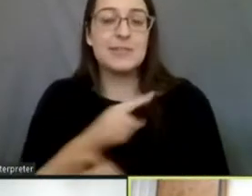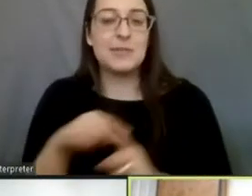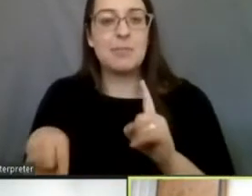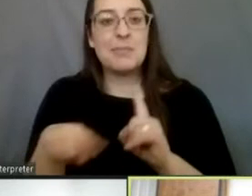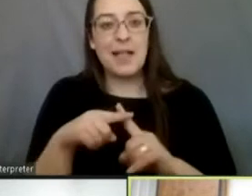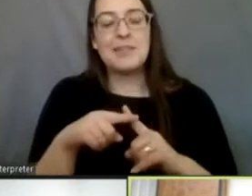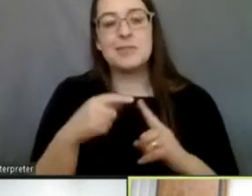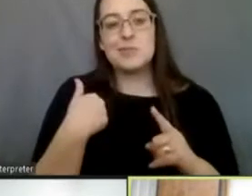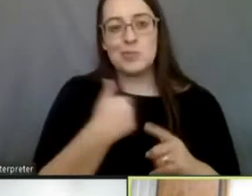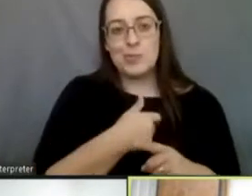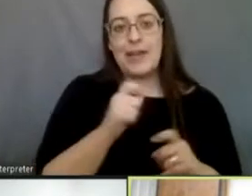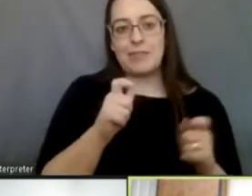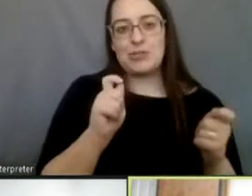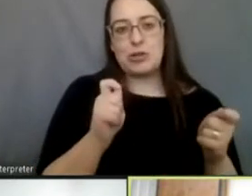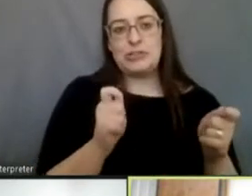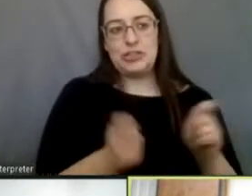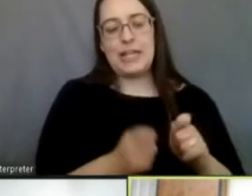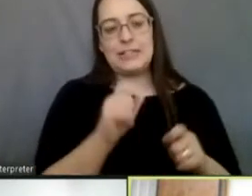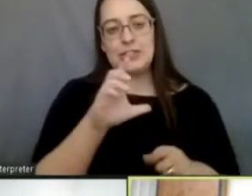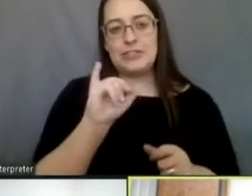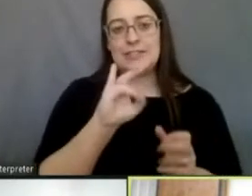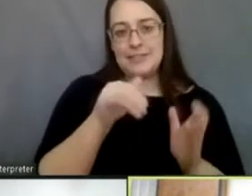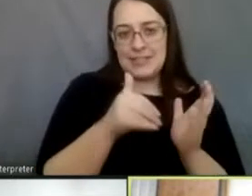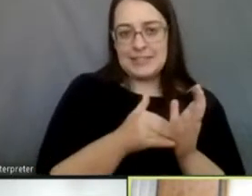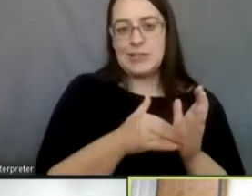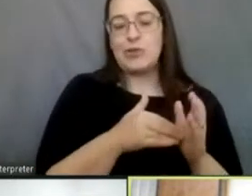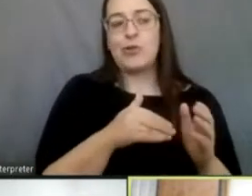into utilization of the Civic Center for what it's there for.